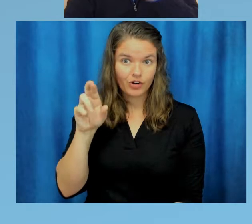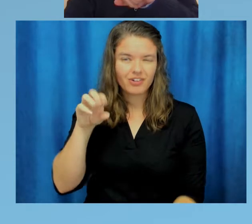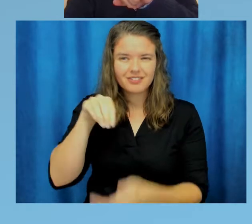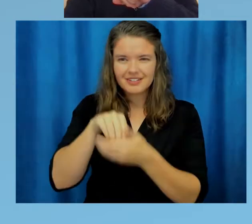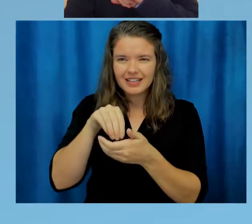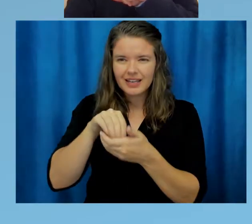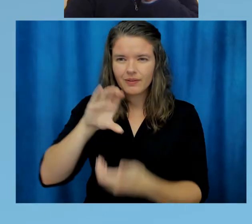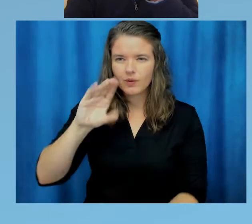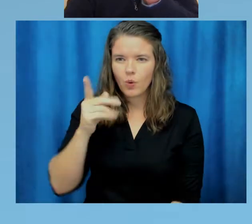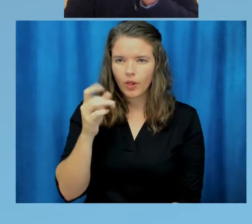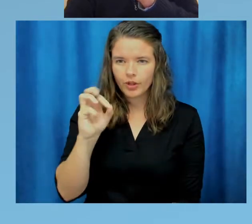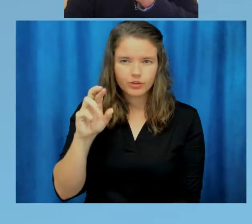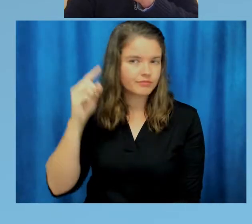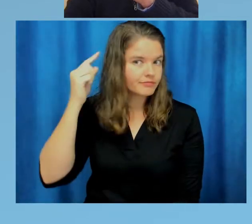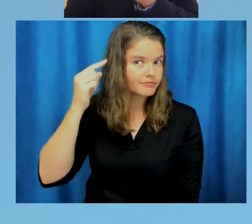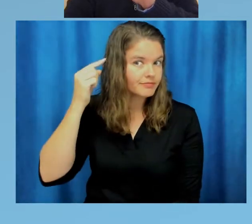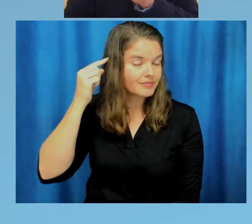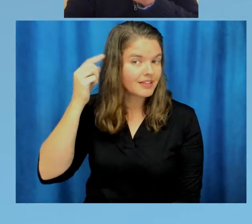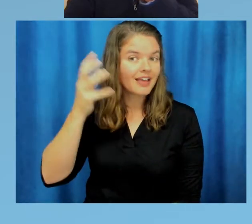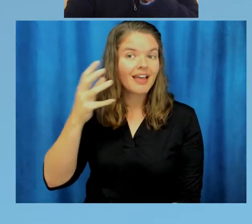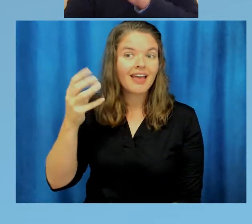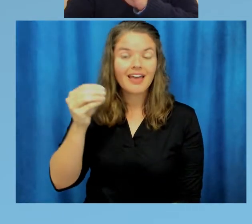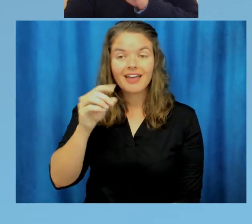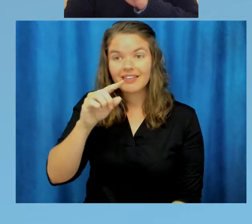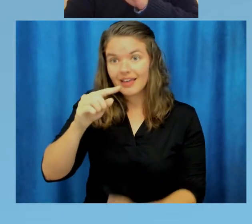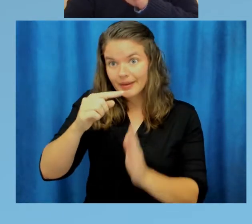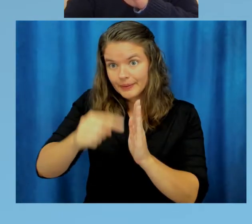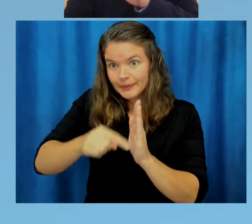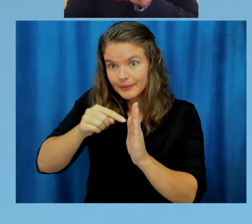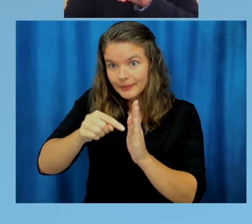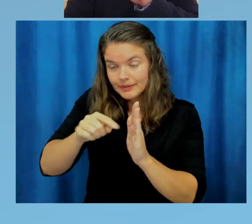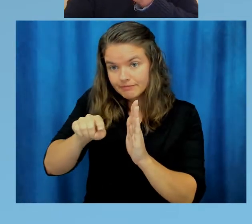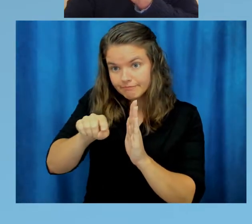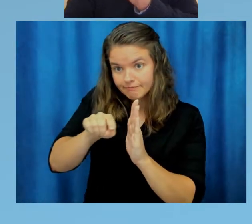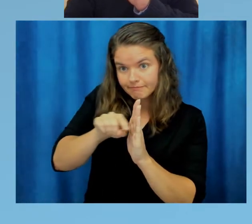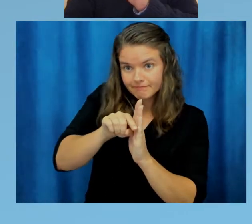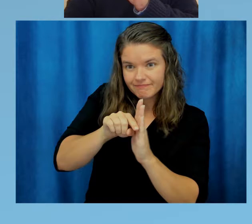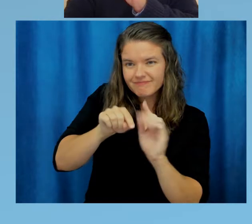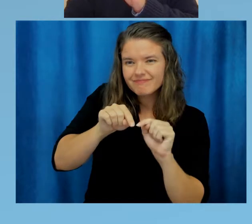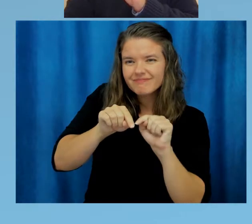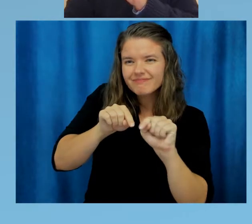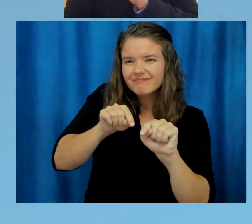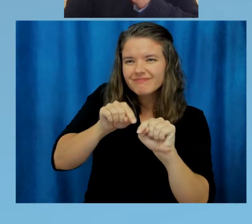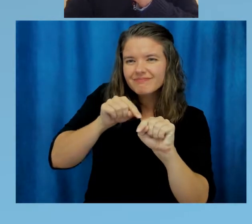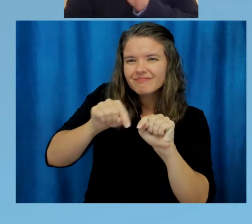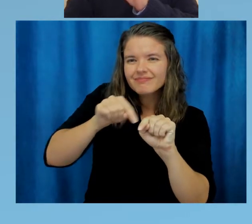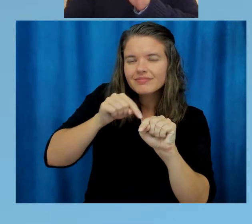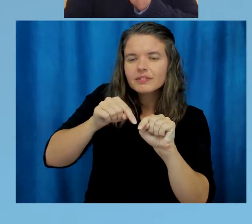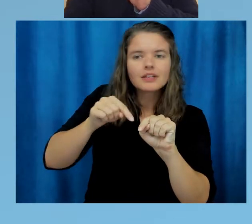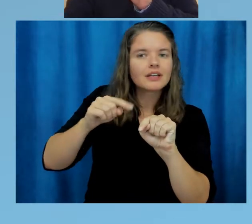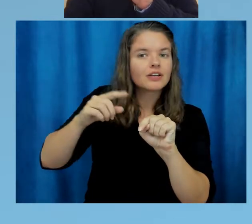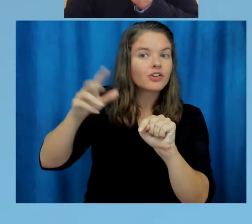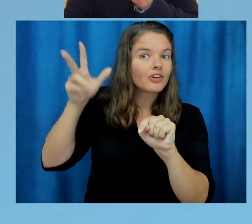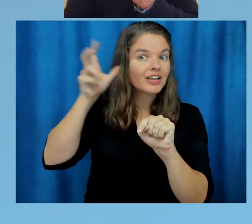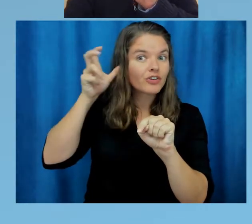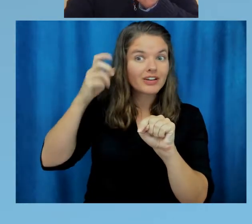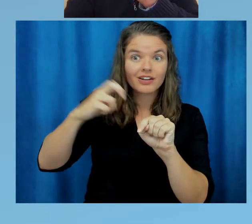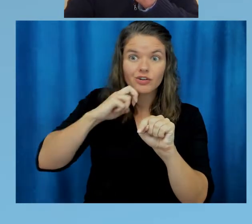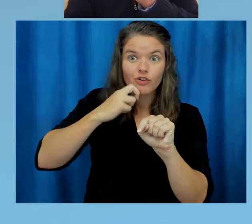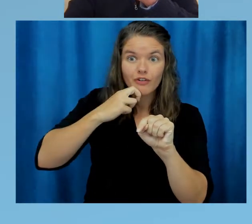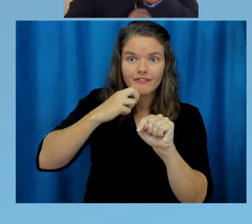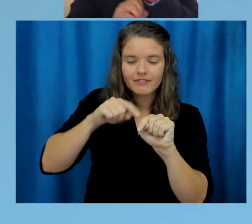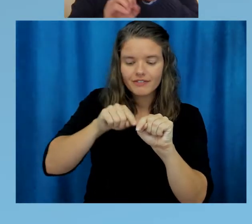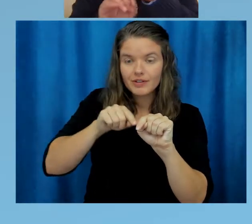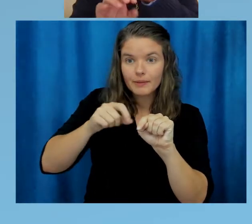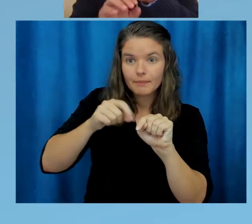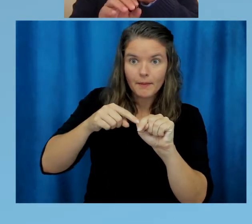cochlea, and the array lays against your hearing nerve, so to speak.